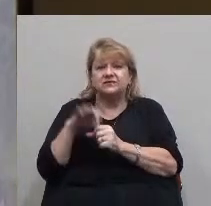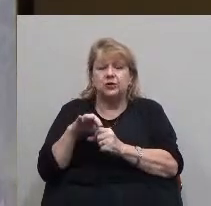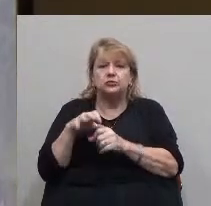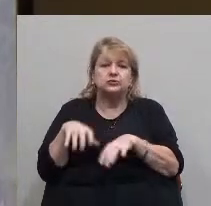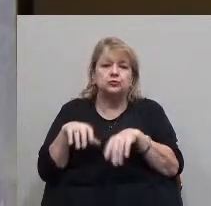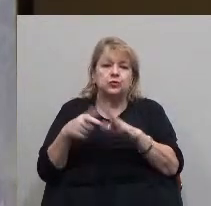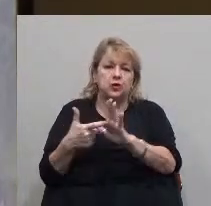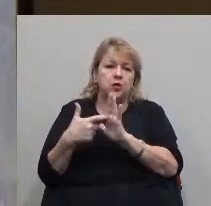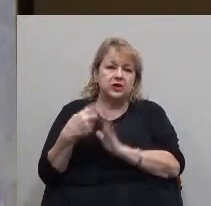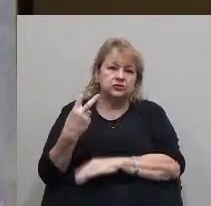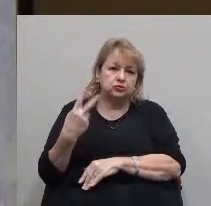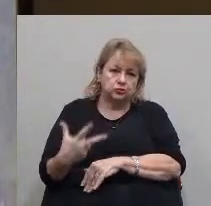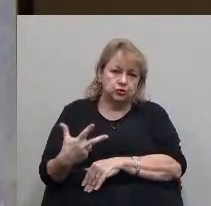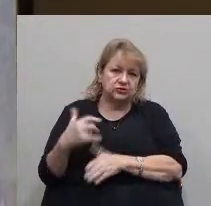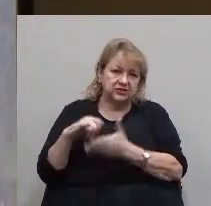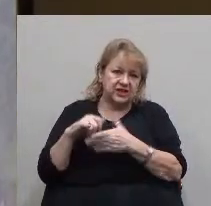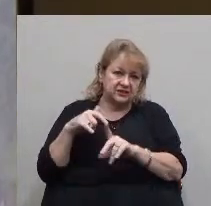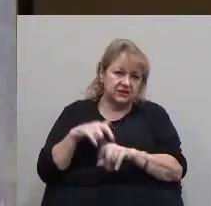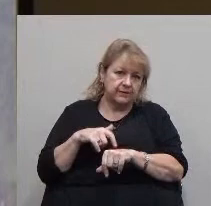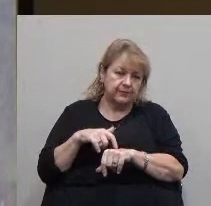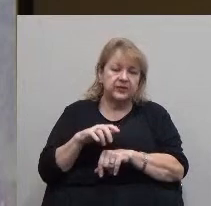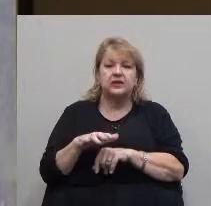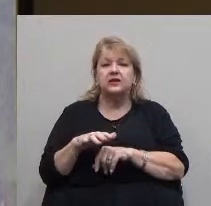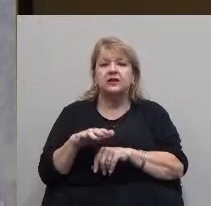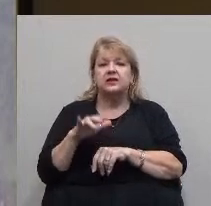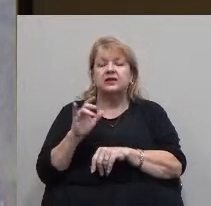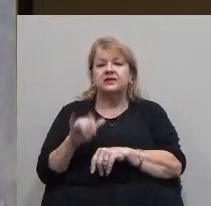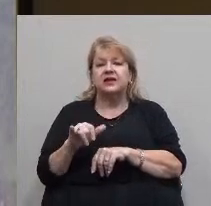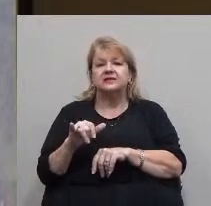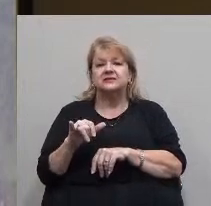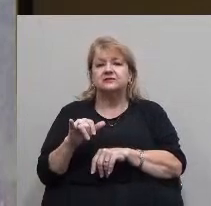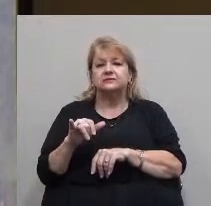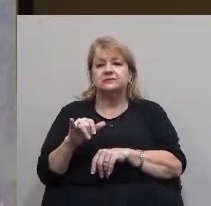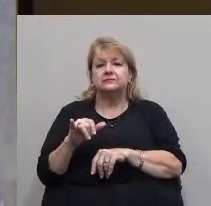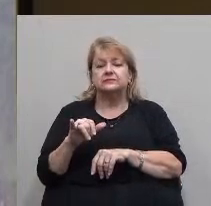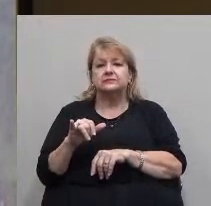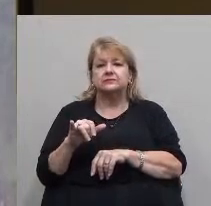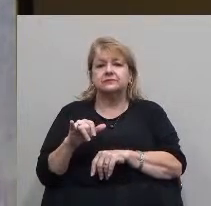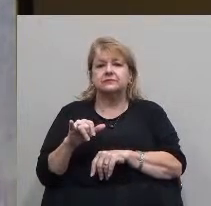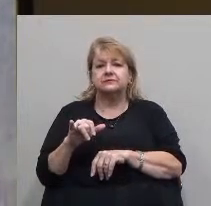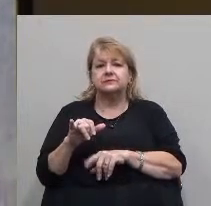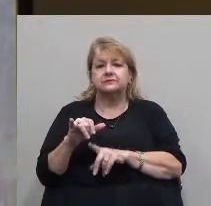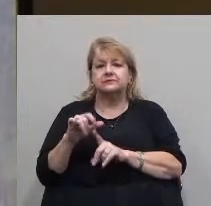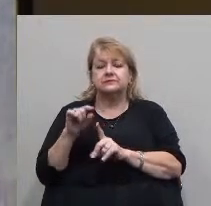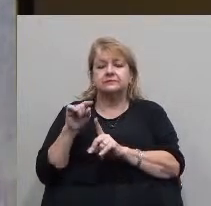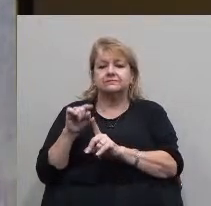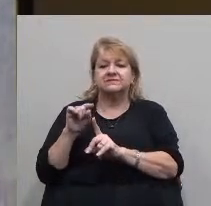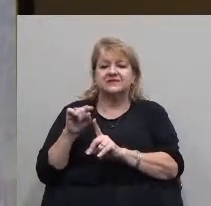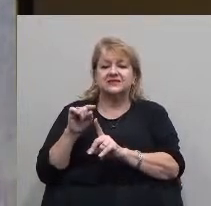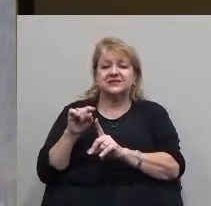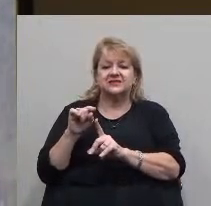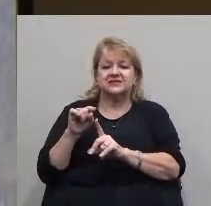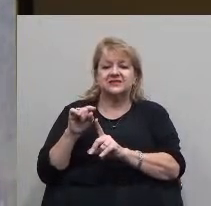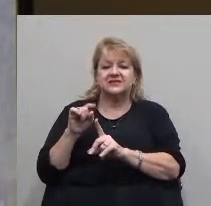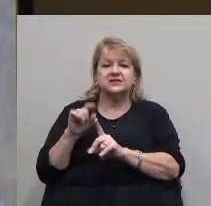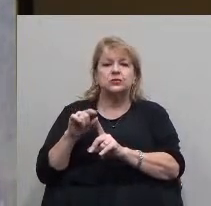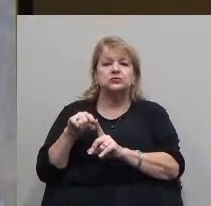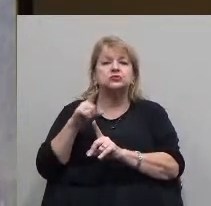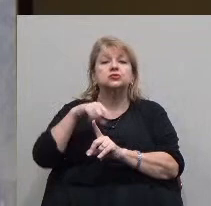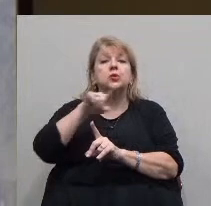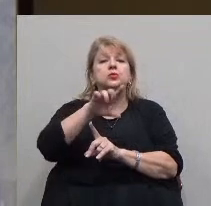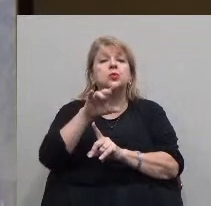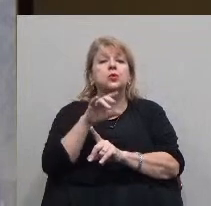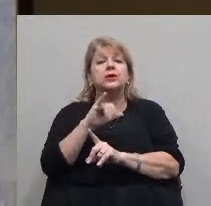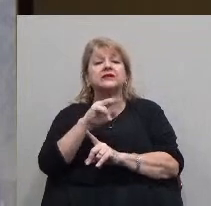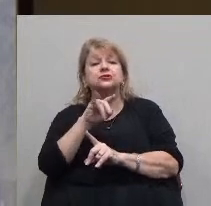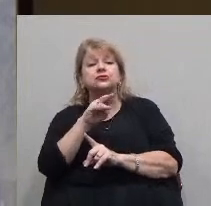that point. That's usually the death nail for your legislative instruments that have issues, because